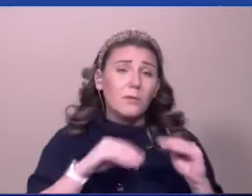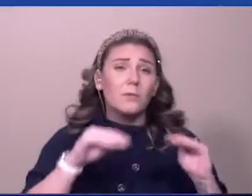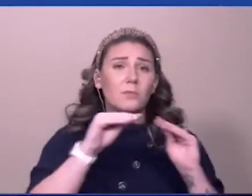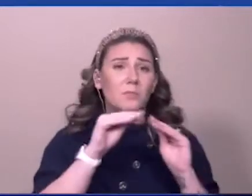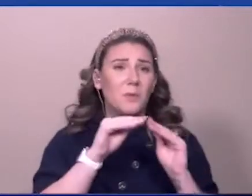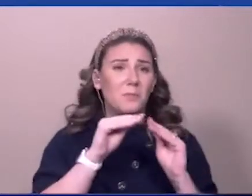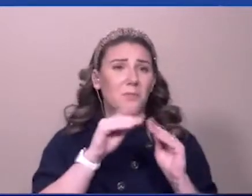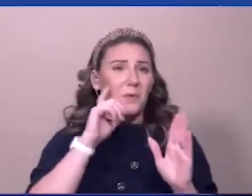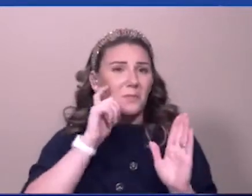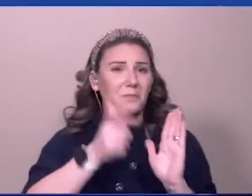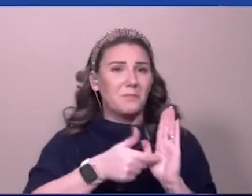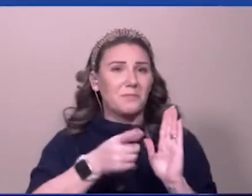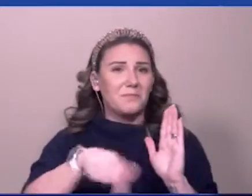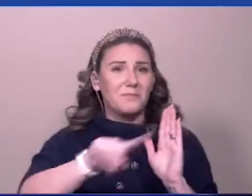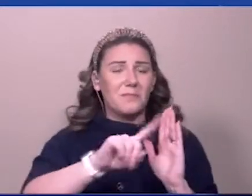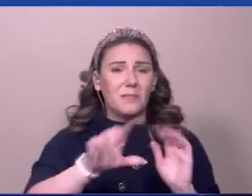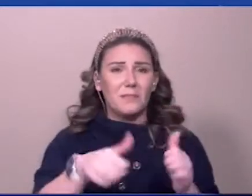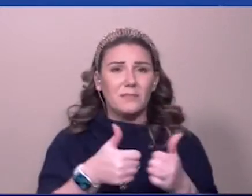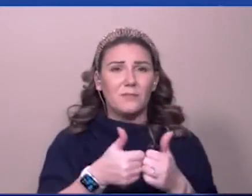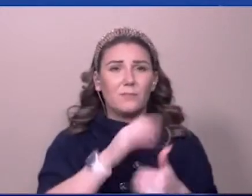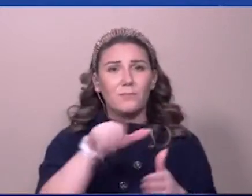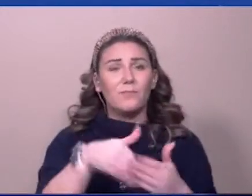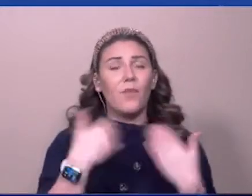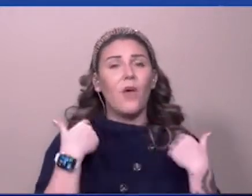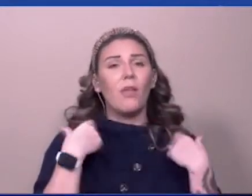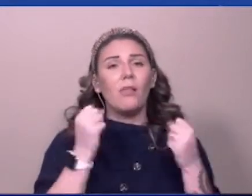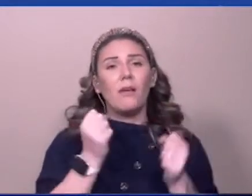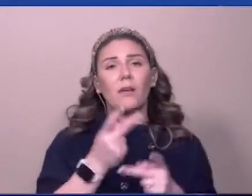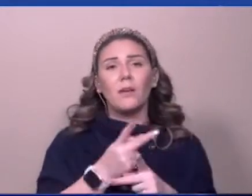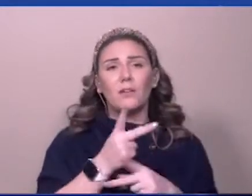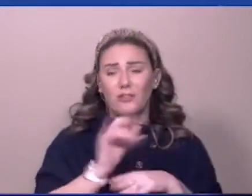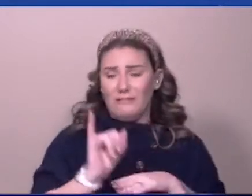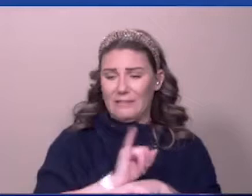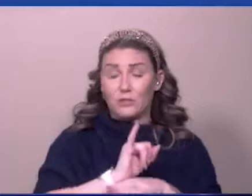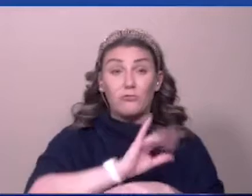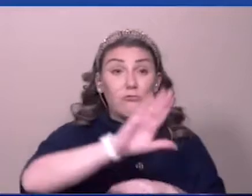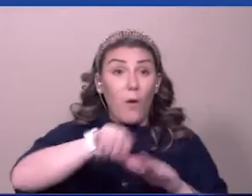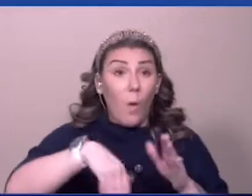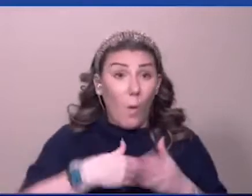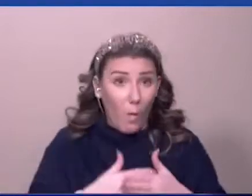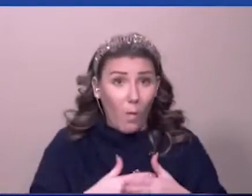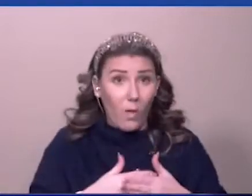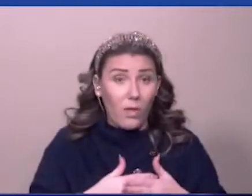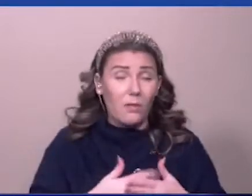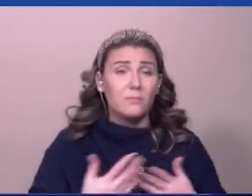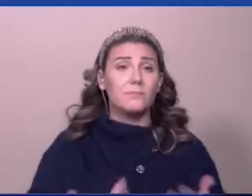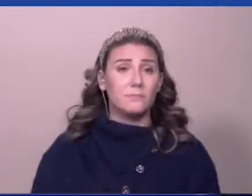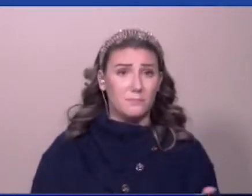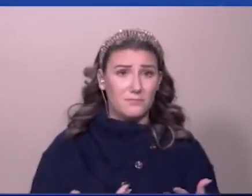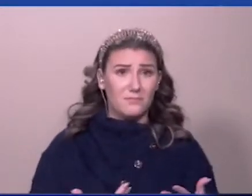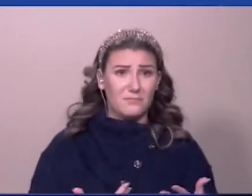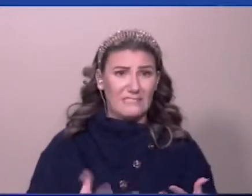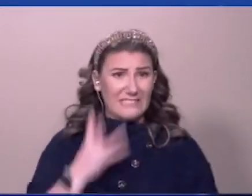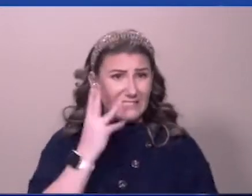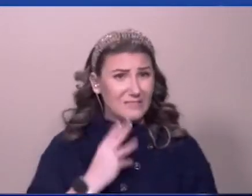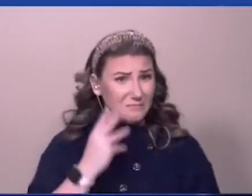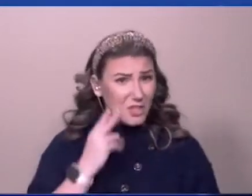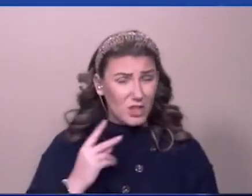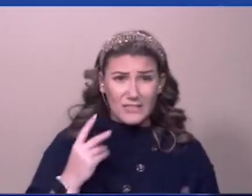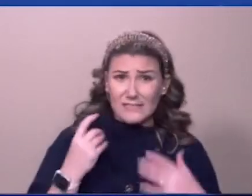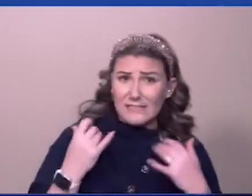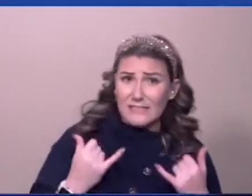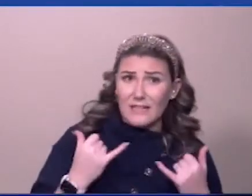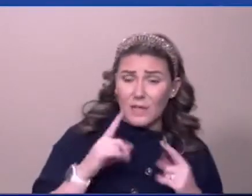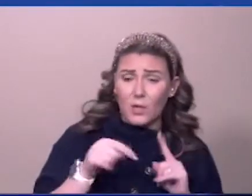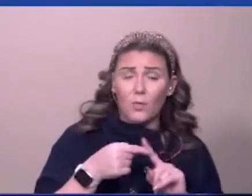acknowledgement of the challenges that the healthcare industry as a whole is going through today when it